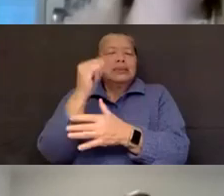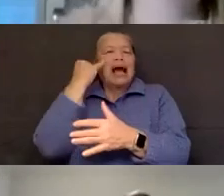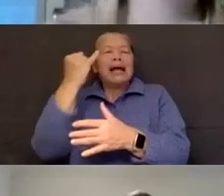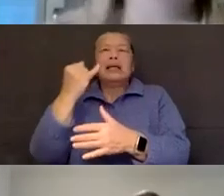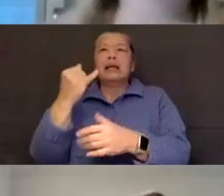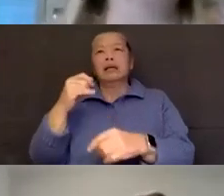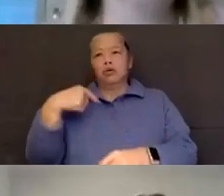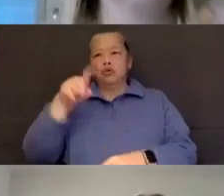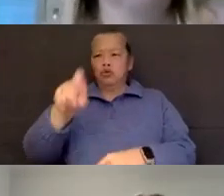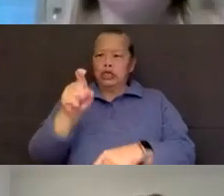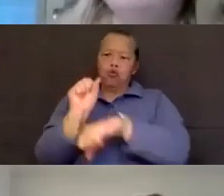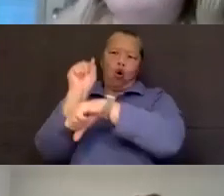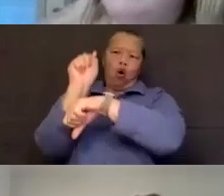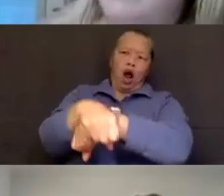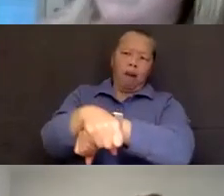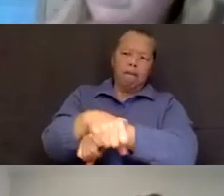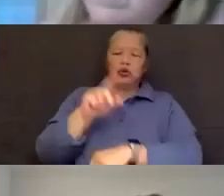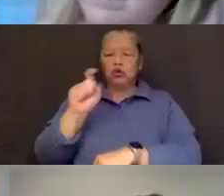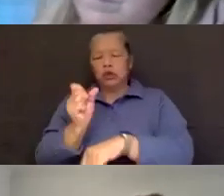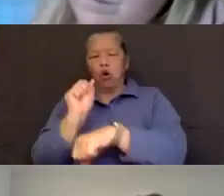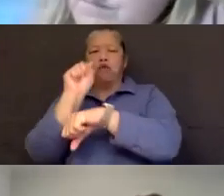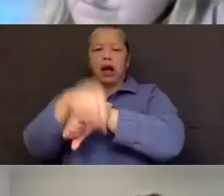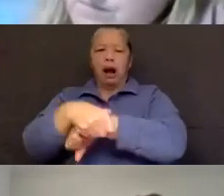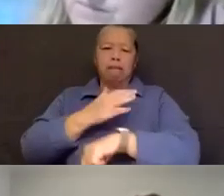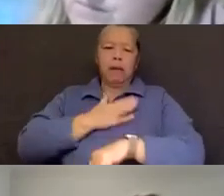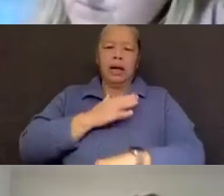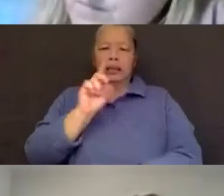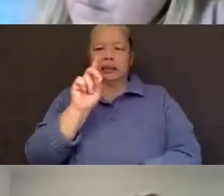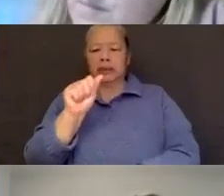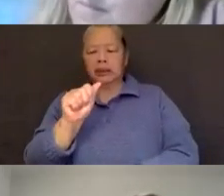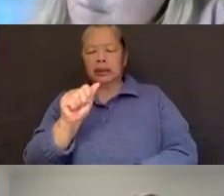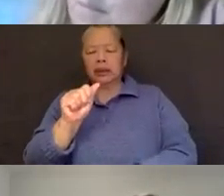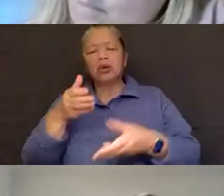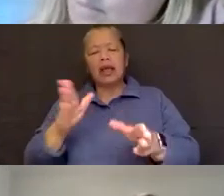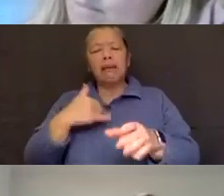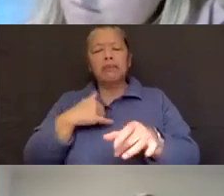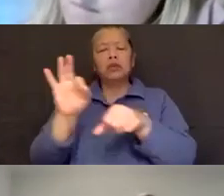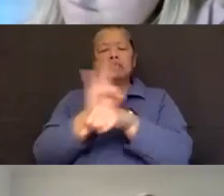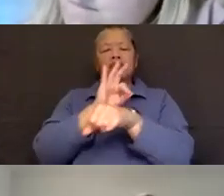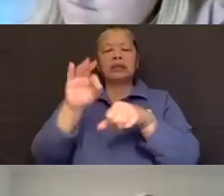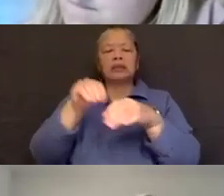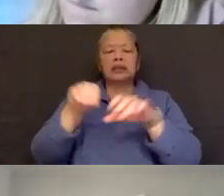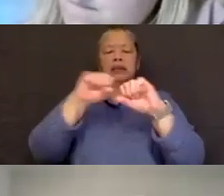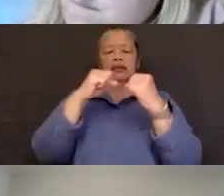right? Mm-hmm. There's this need to overcome my disability so that I can function within society.